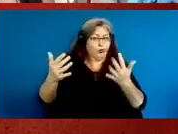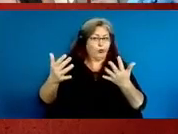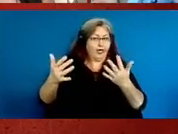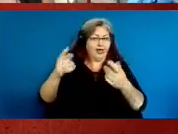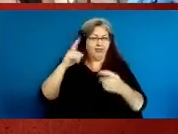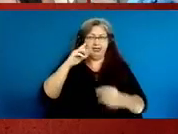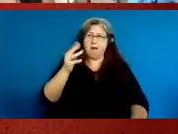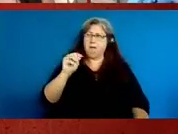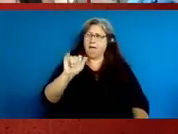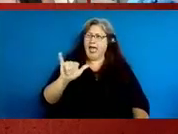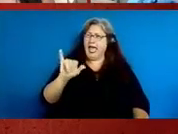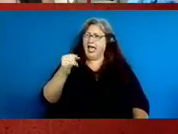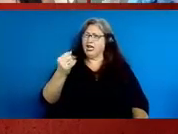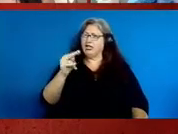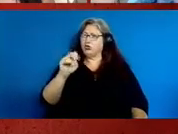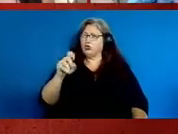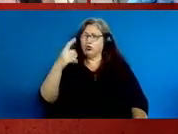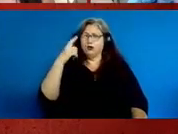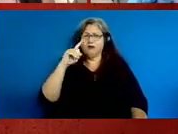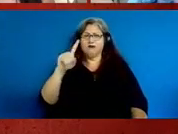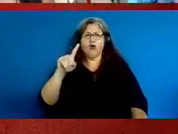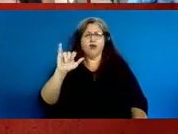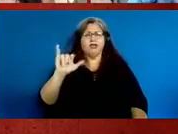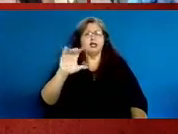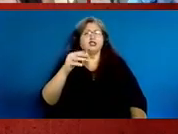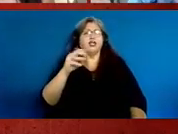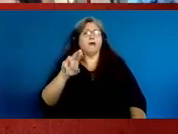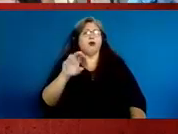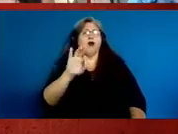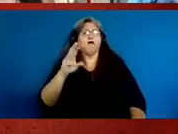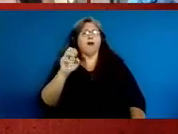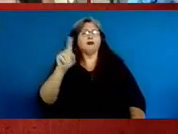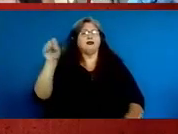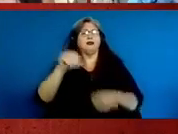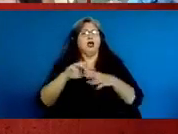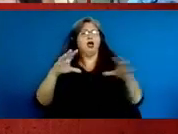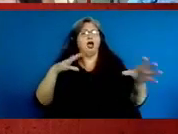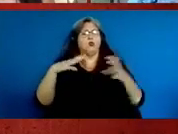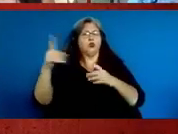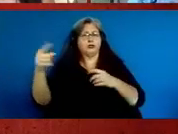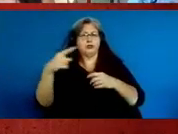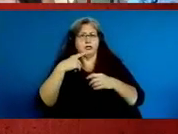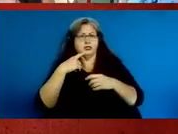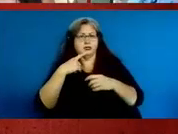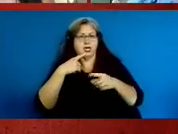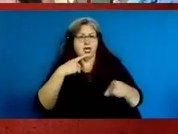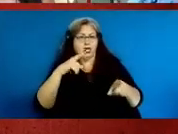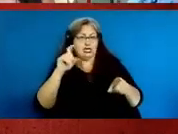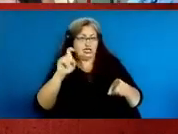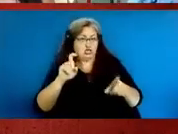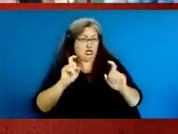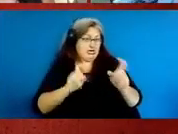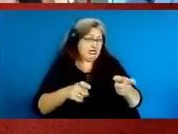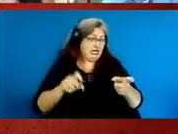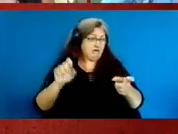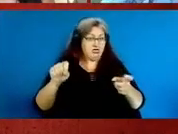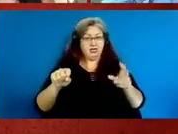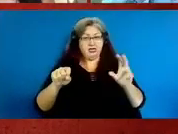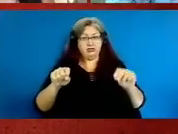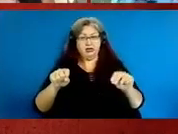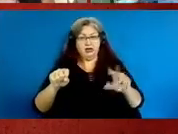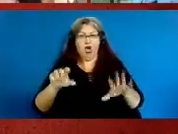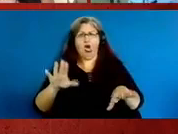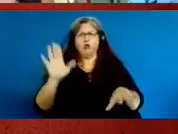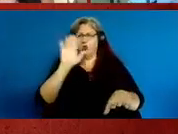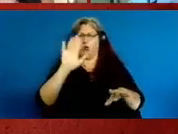May or June for the Chamber of Commerce of Hollywood to say, well, should we give him a star? We'll pick